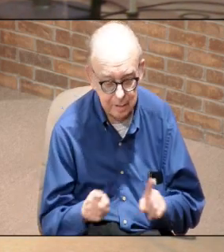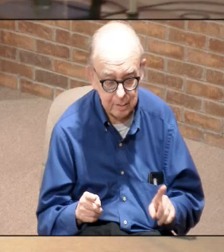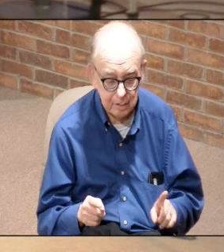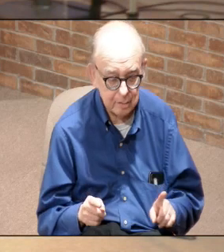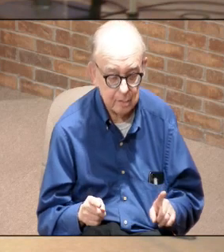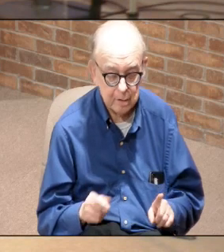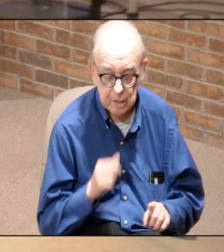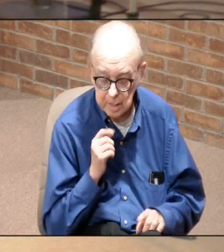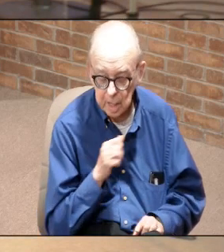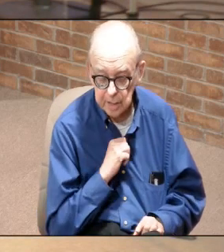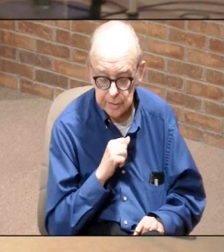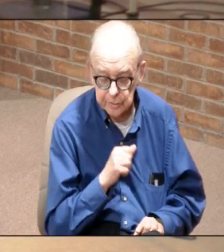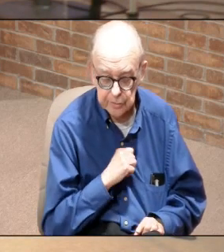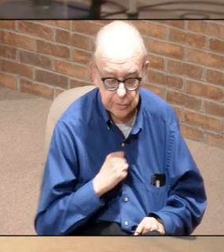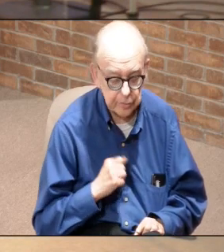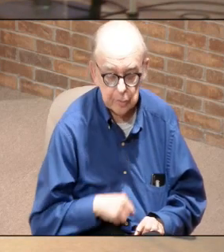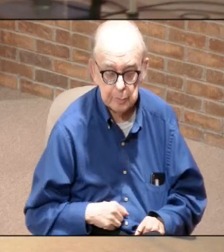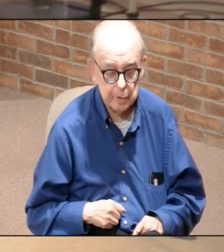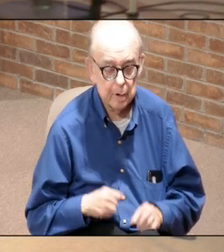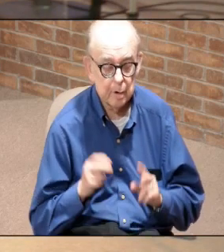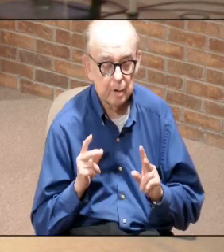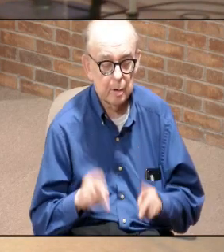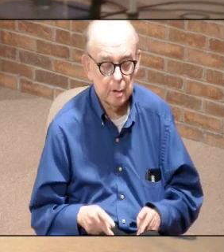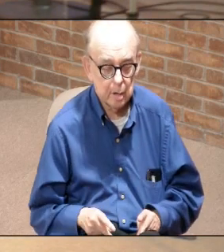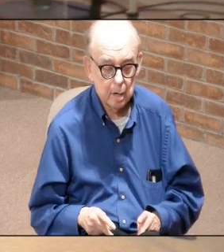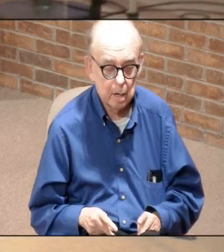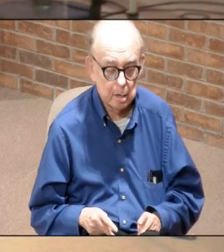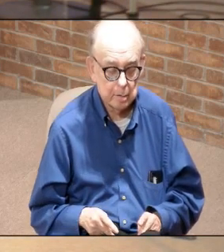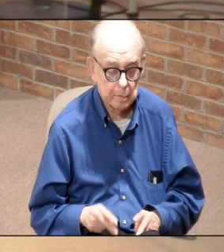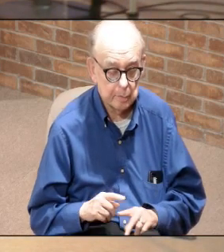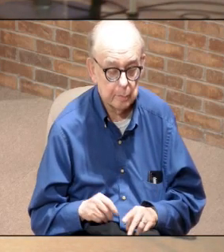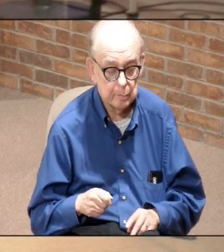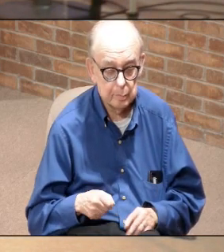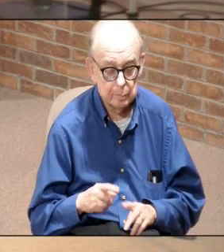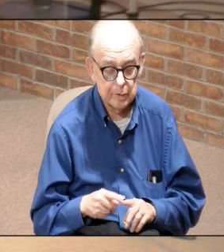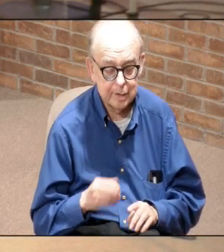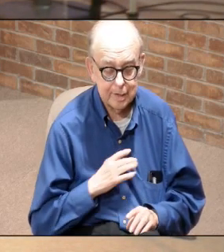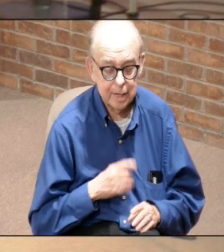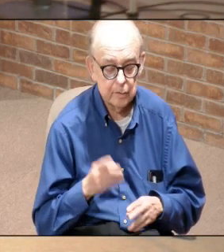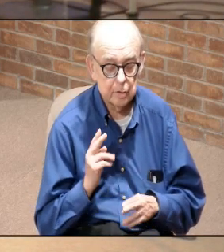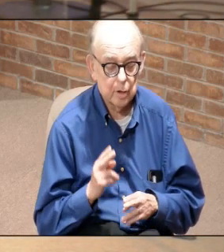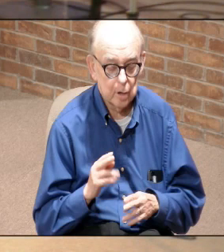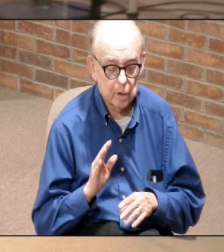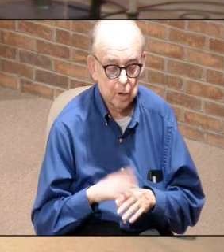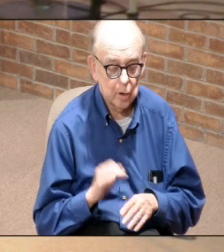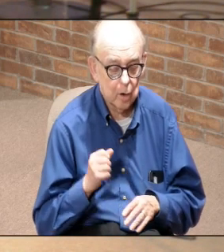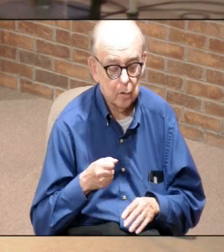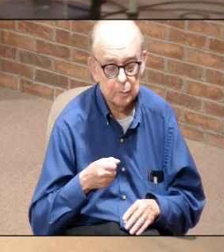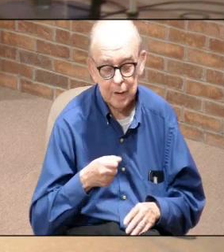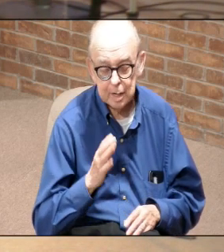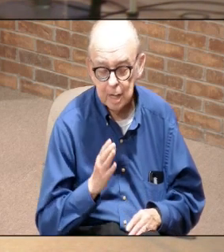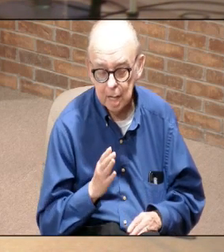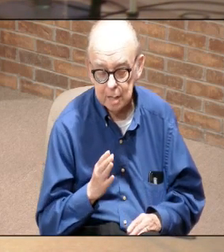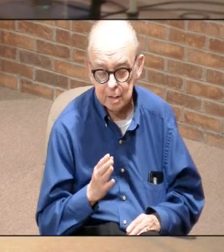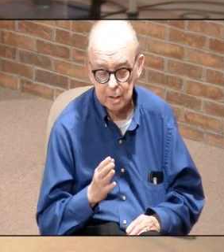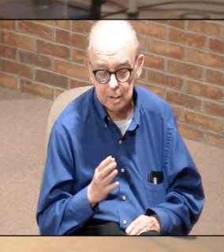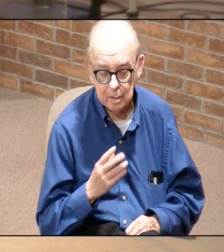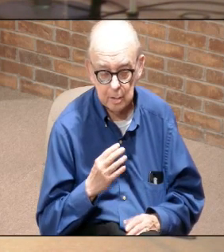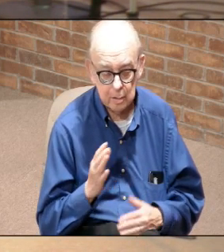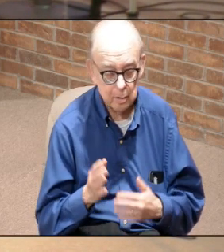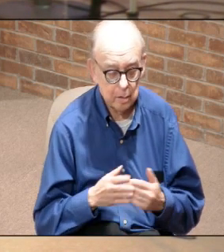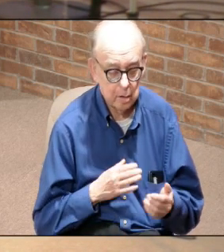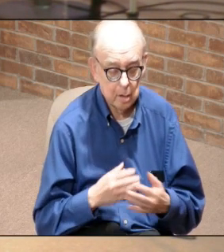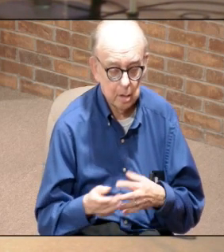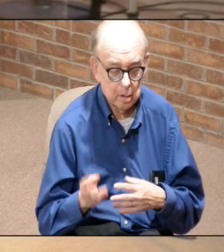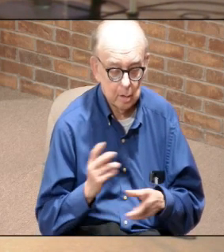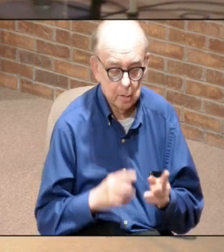wasn't superhuman. But he was called by God. And may I say this to you? No matter